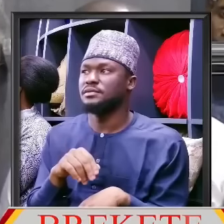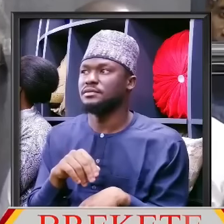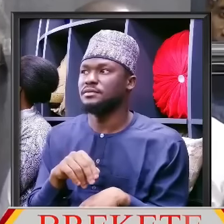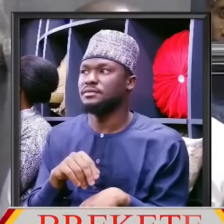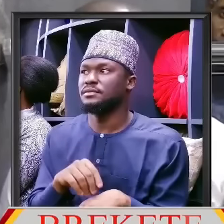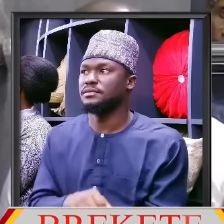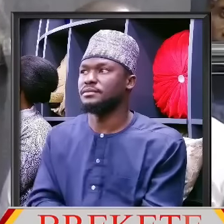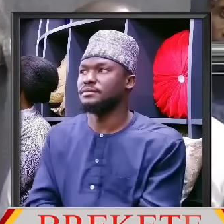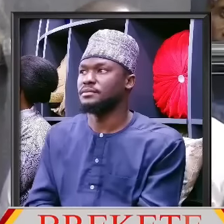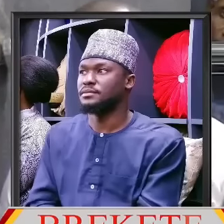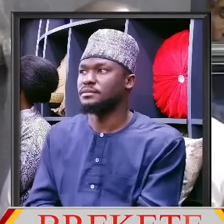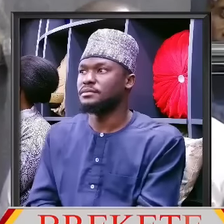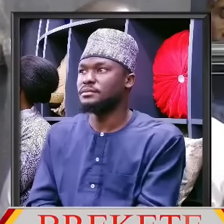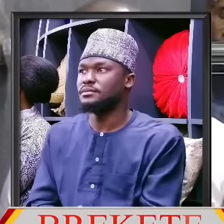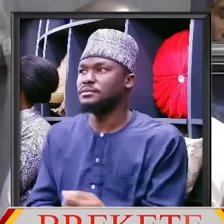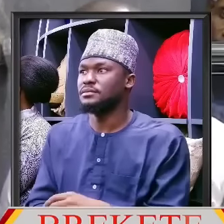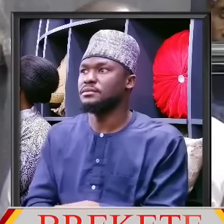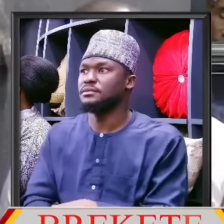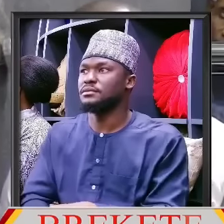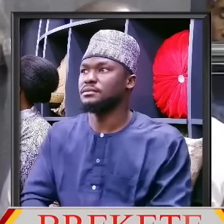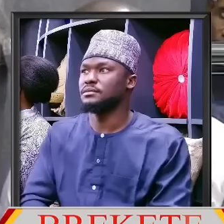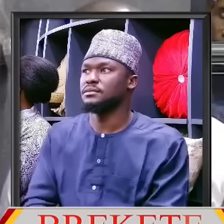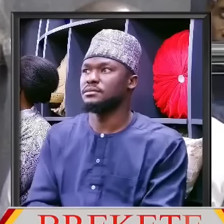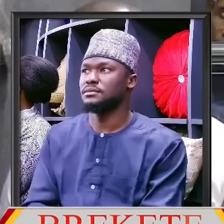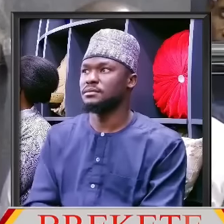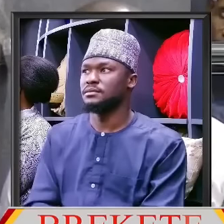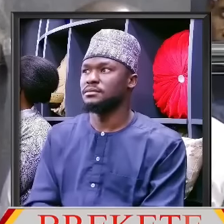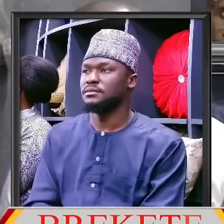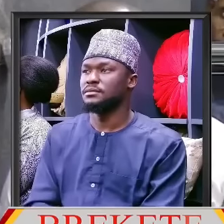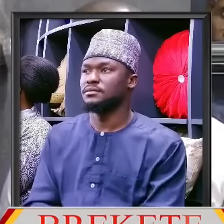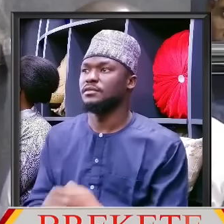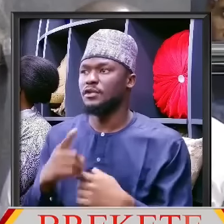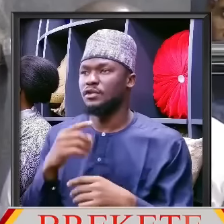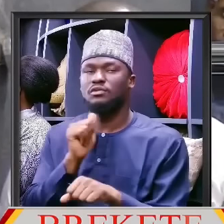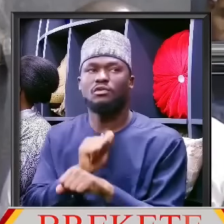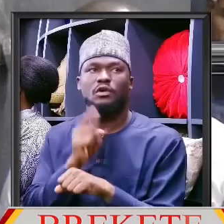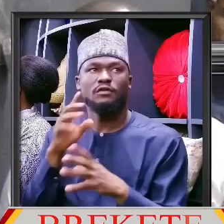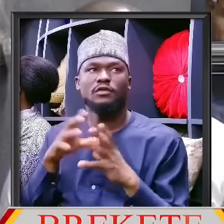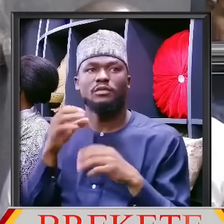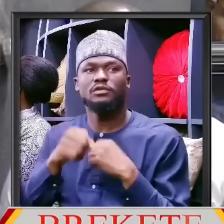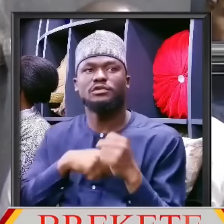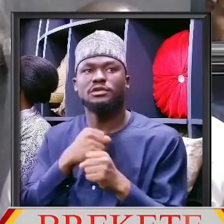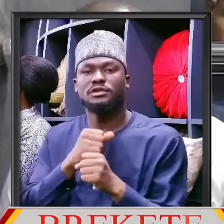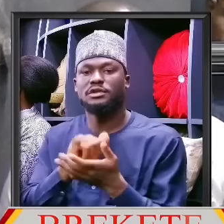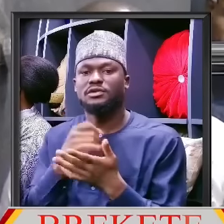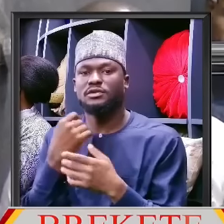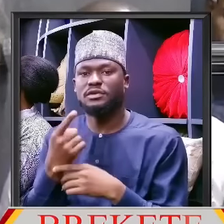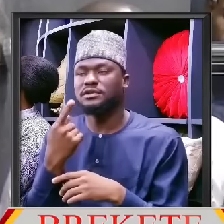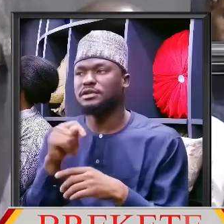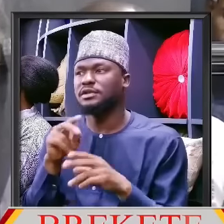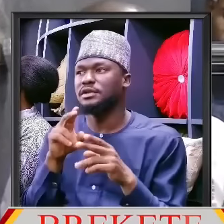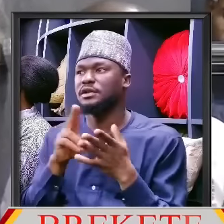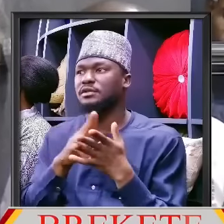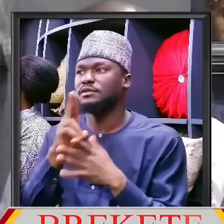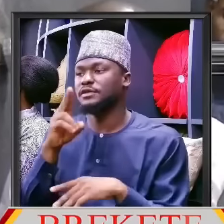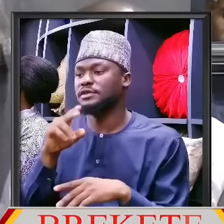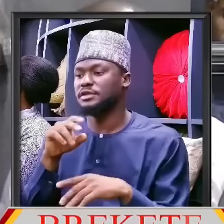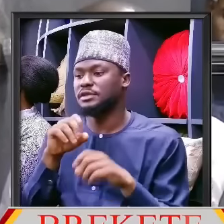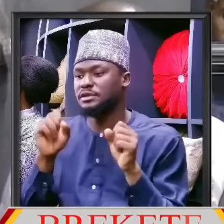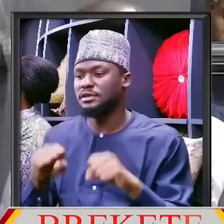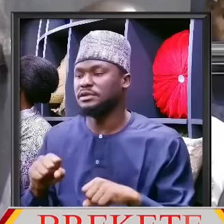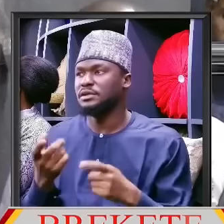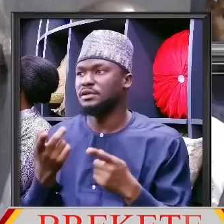Provost, wait now. As person where they work for university, don't work for many years. We understand the university system.